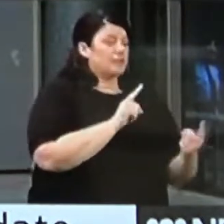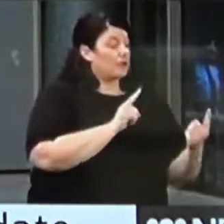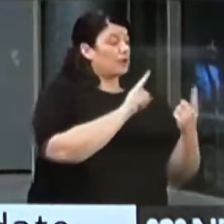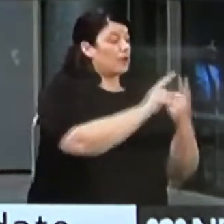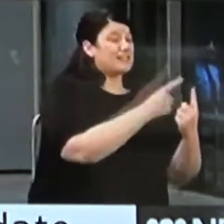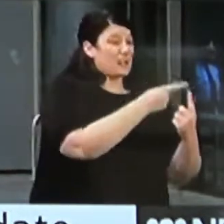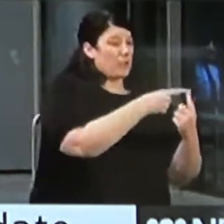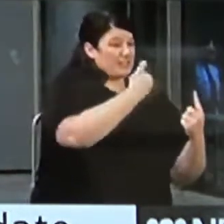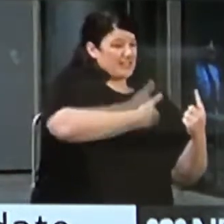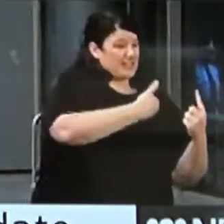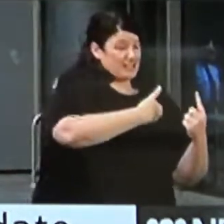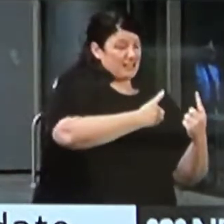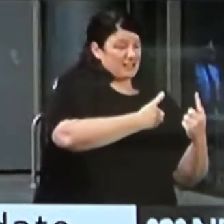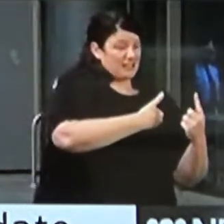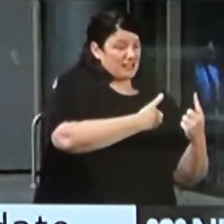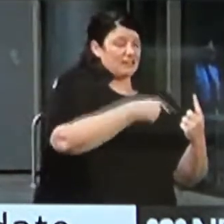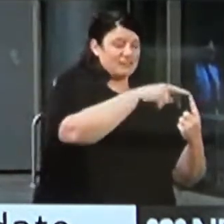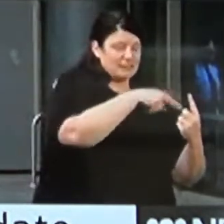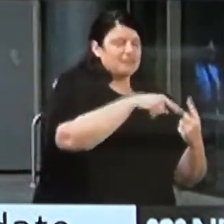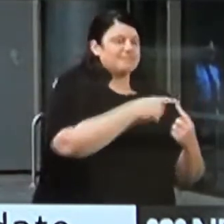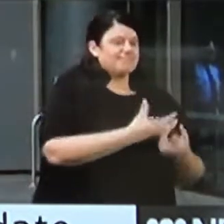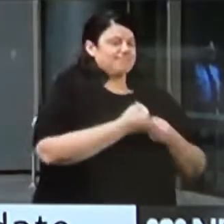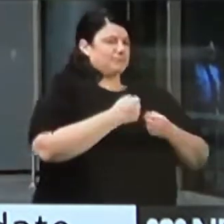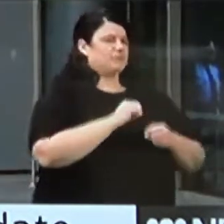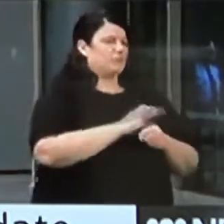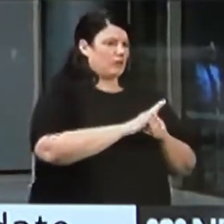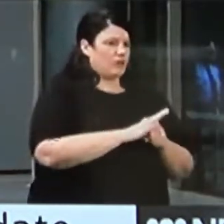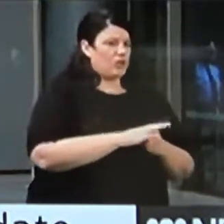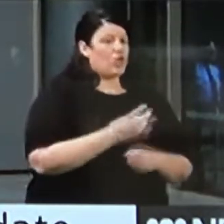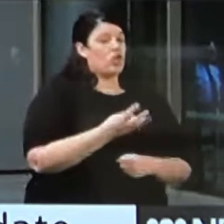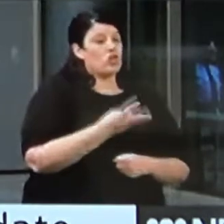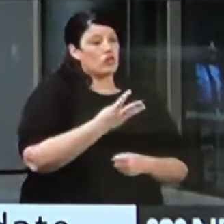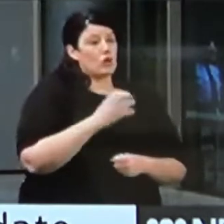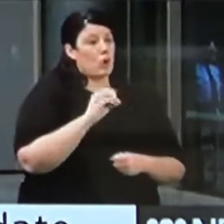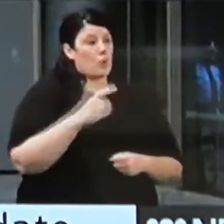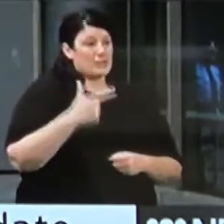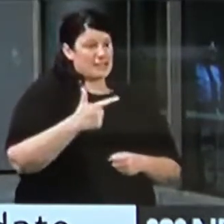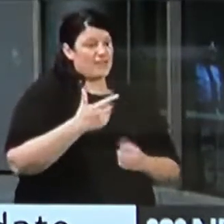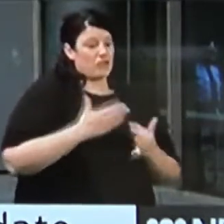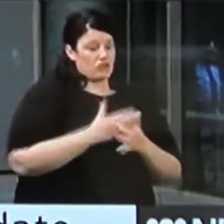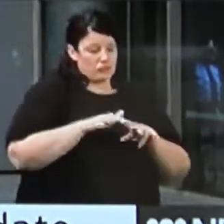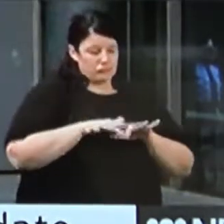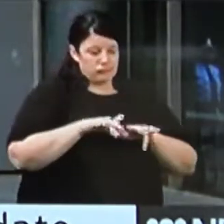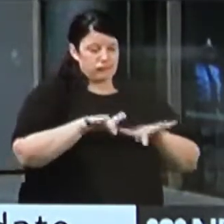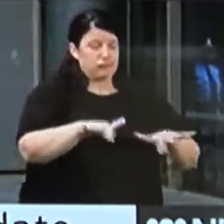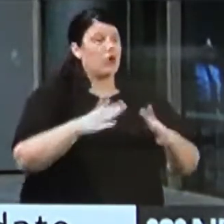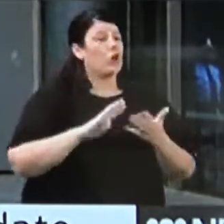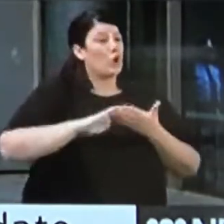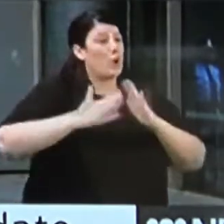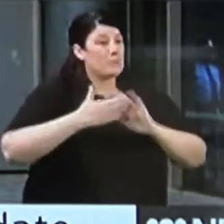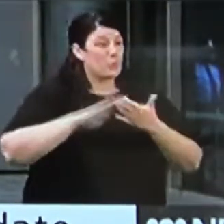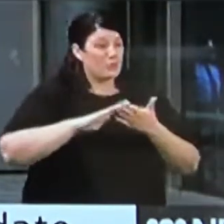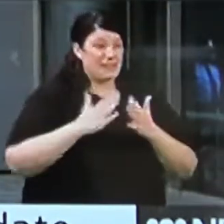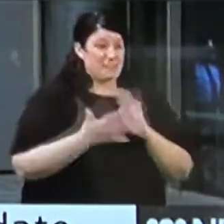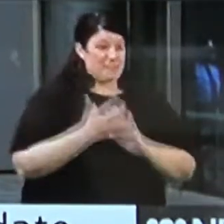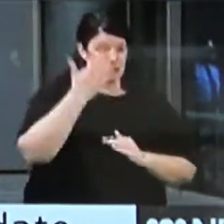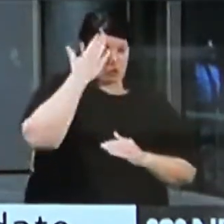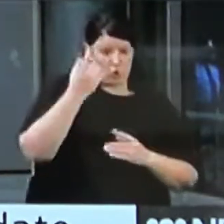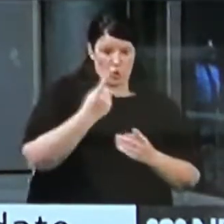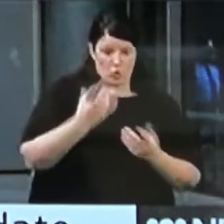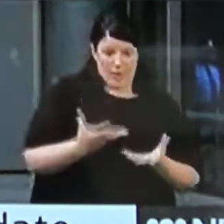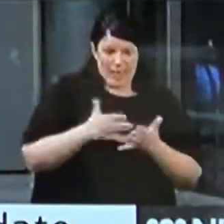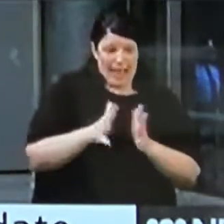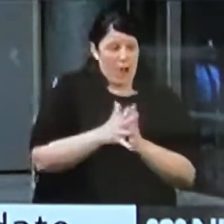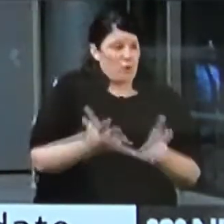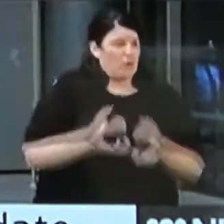known confirmed case or cluster, and 307 were locally acquired without a known link to a